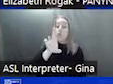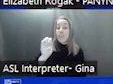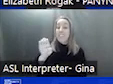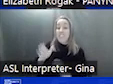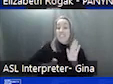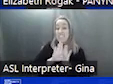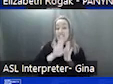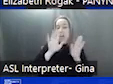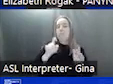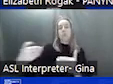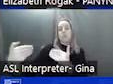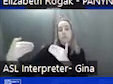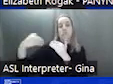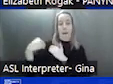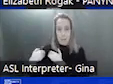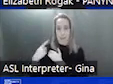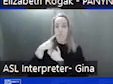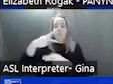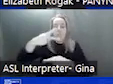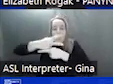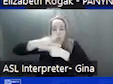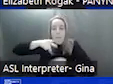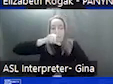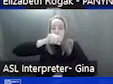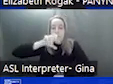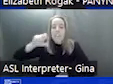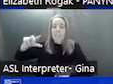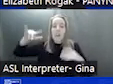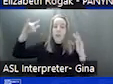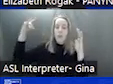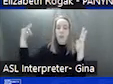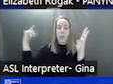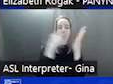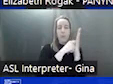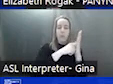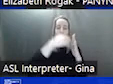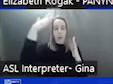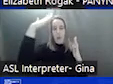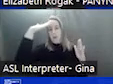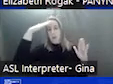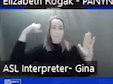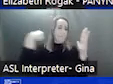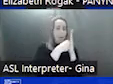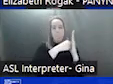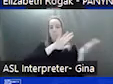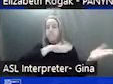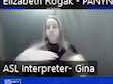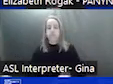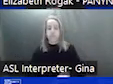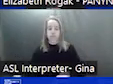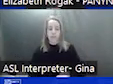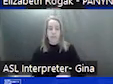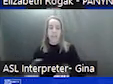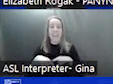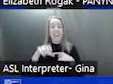into them, get concussed, and die. You might think the glass will look cool, but the ground under it will be full of dead birds if it isn't